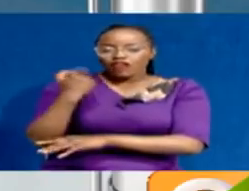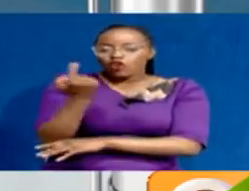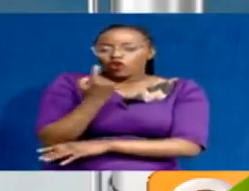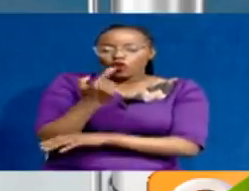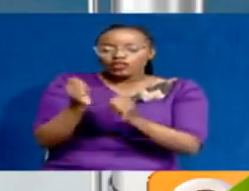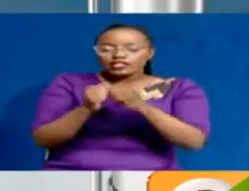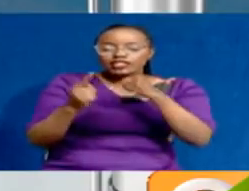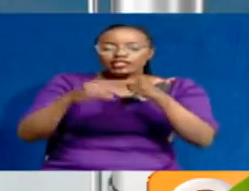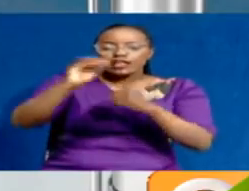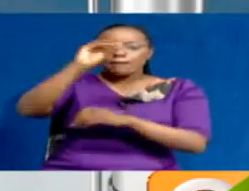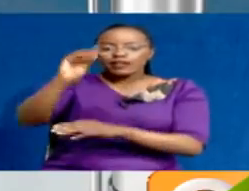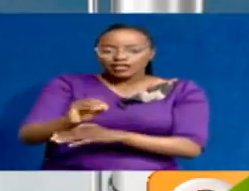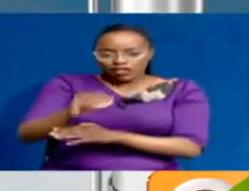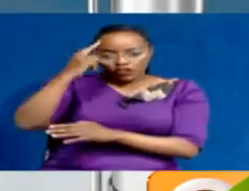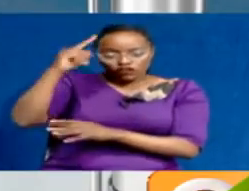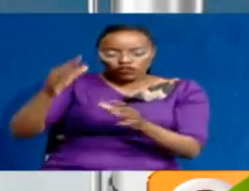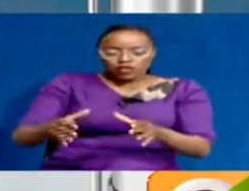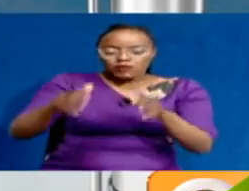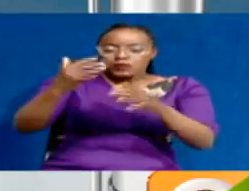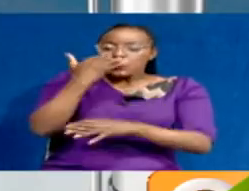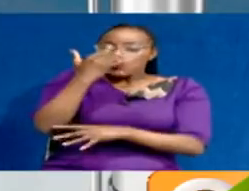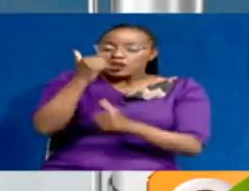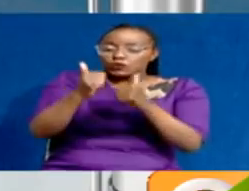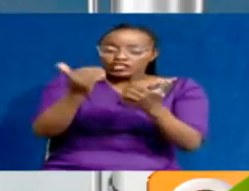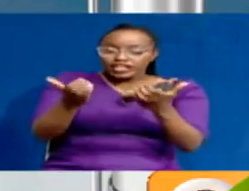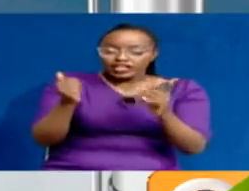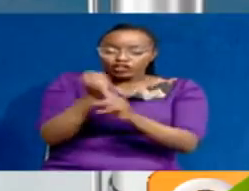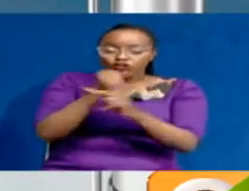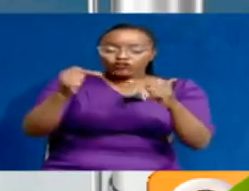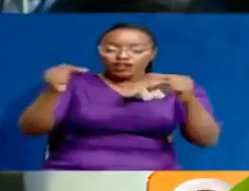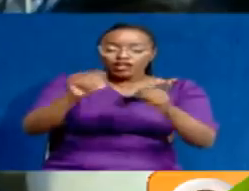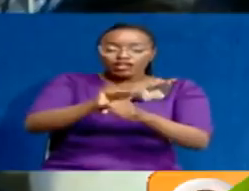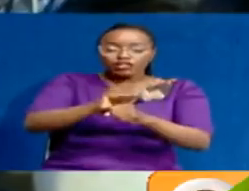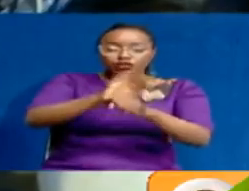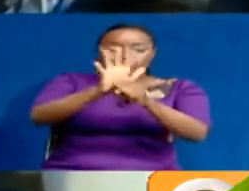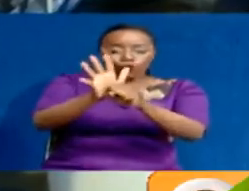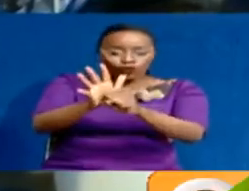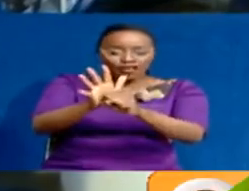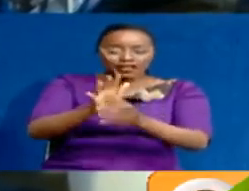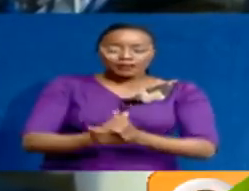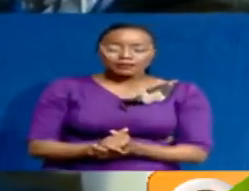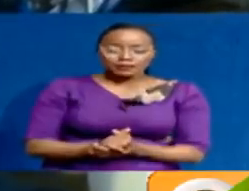only 16% of the gas they needed to fight COVID-19.